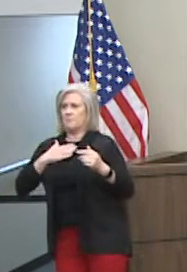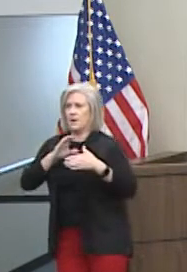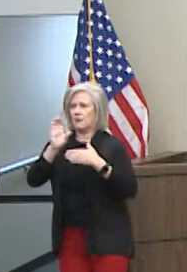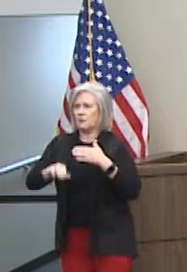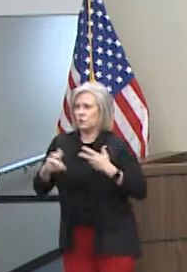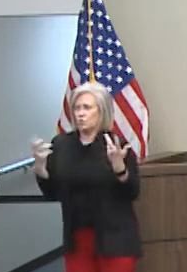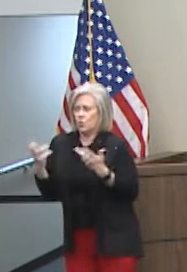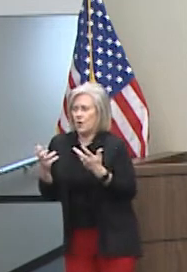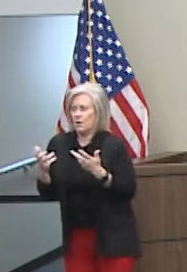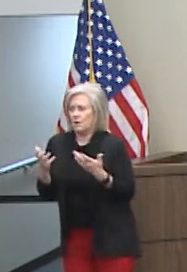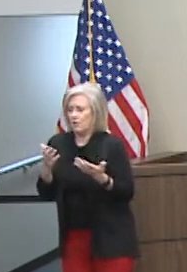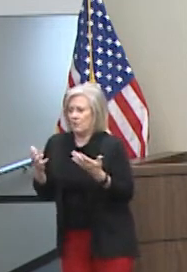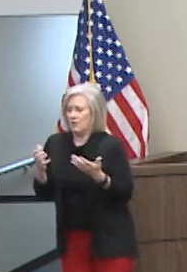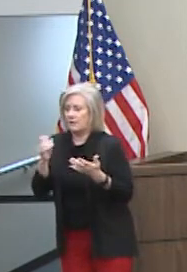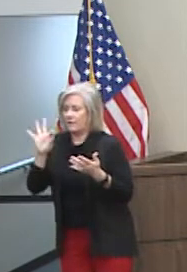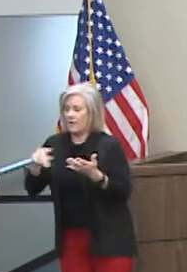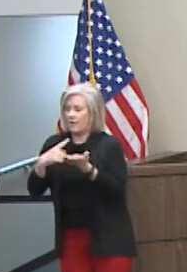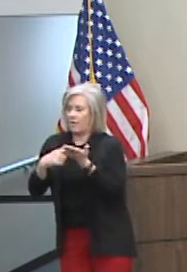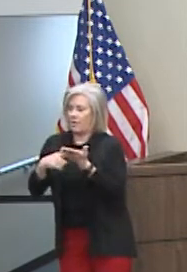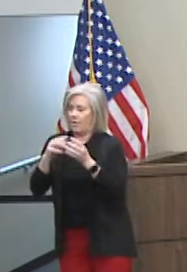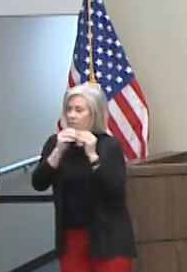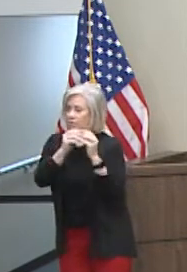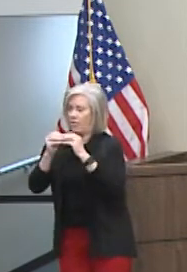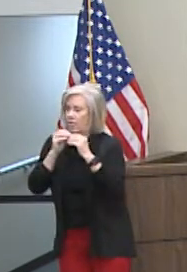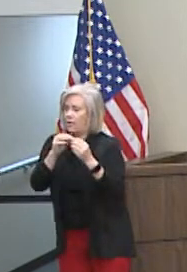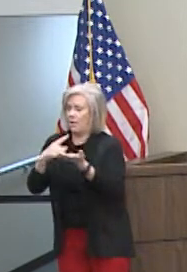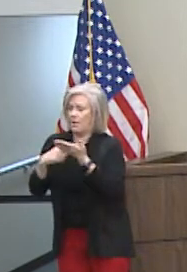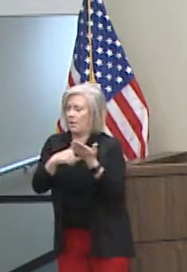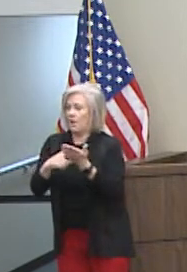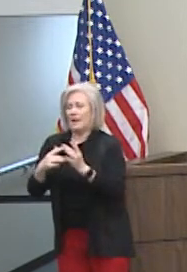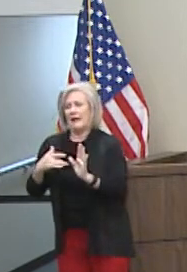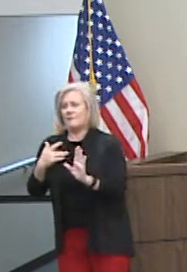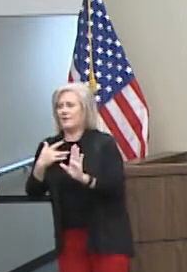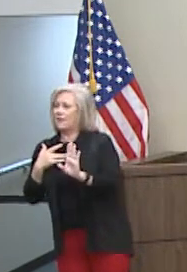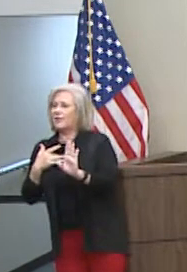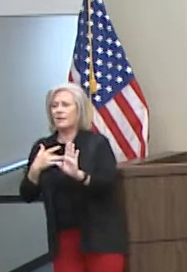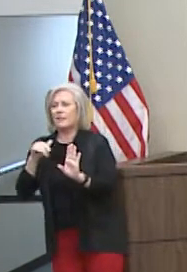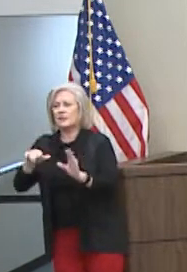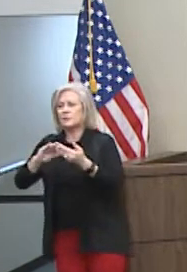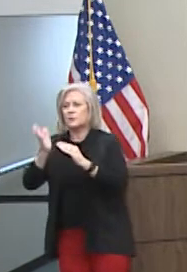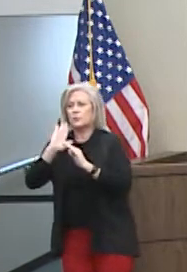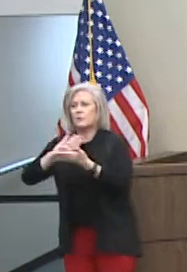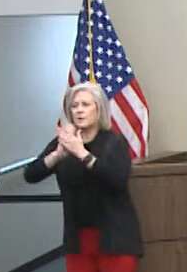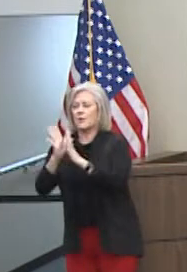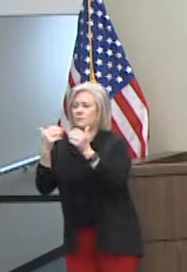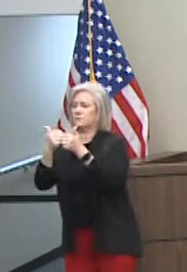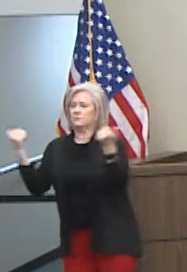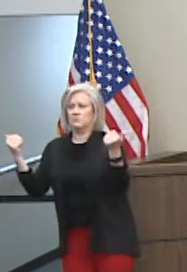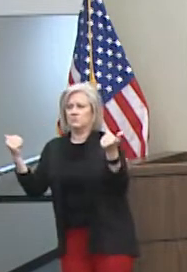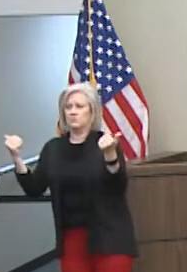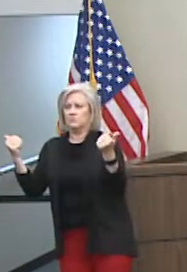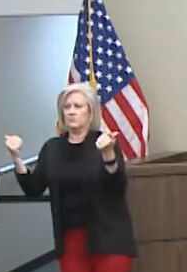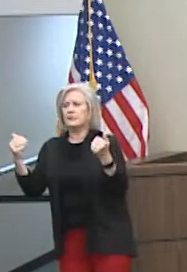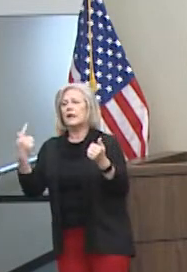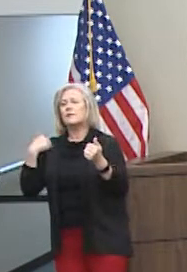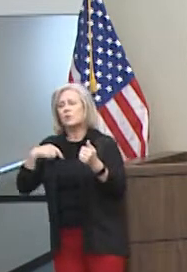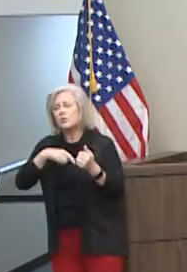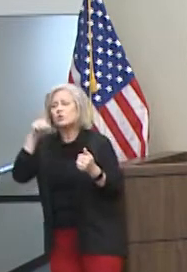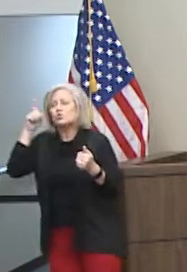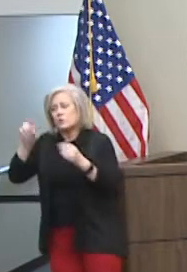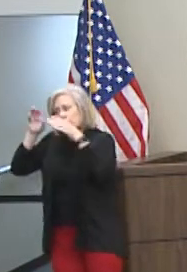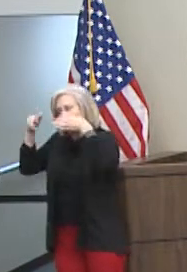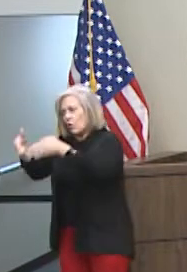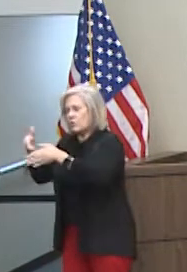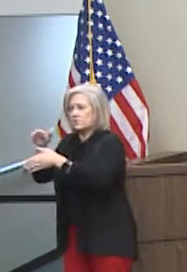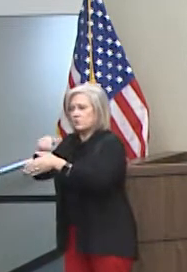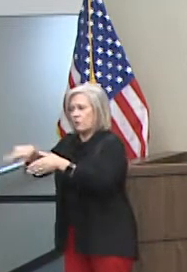face, and if this debate continues, I fear that it may end up dividing this community and distracting us from what should be our